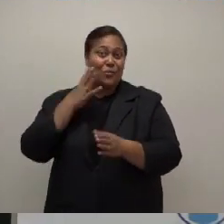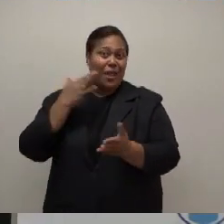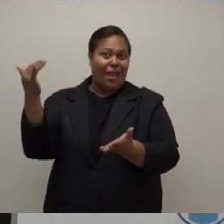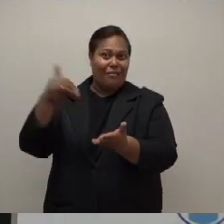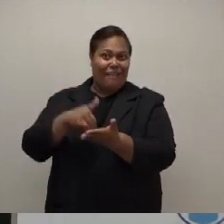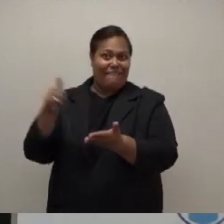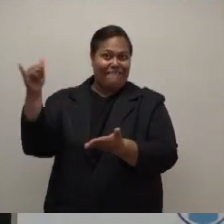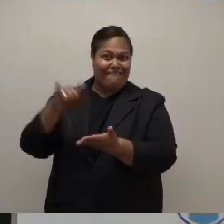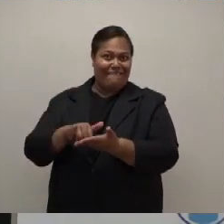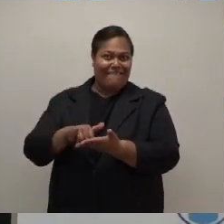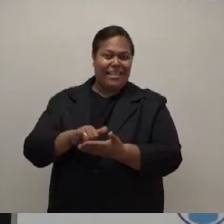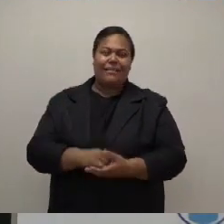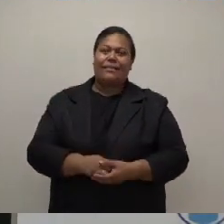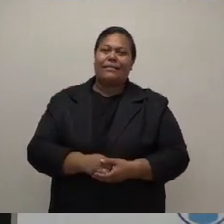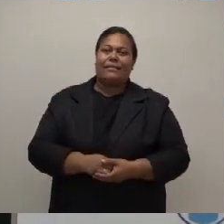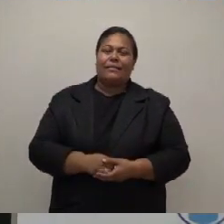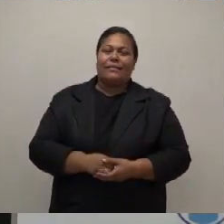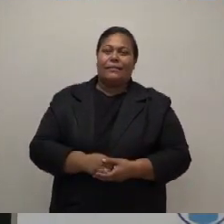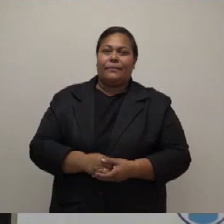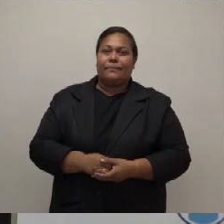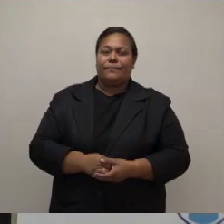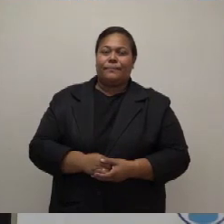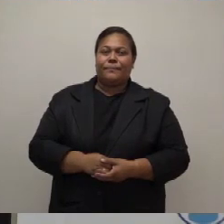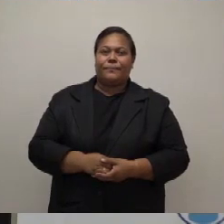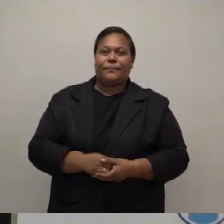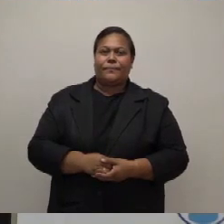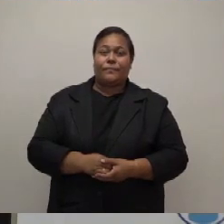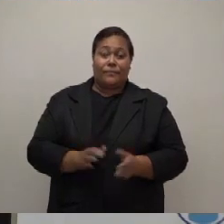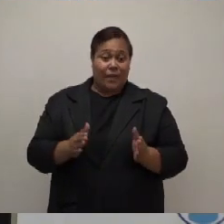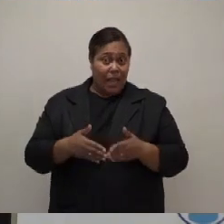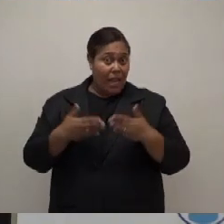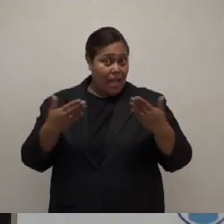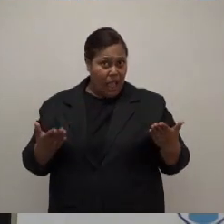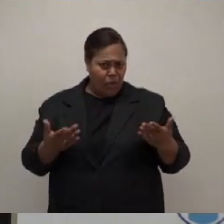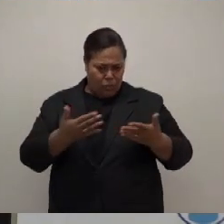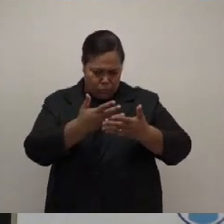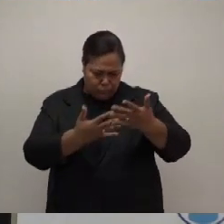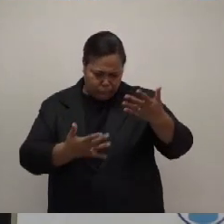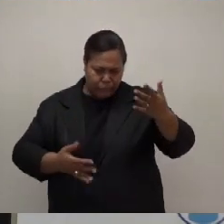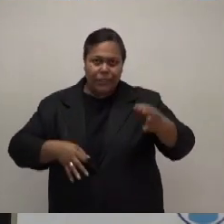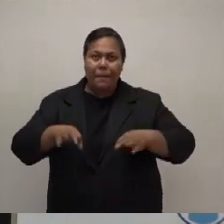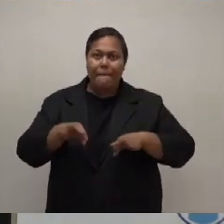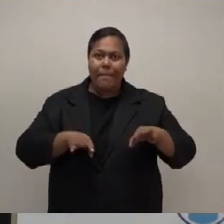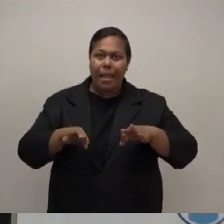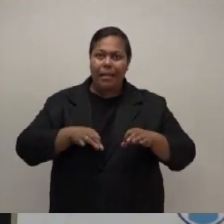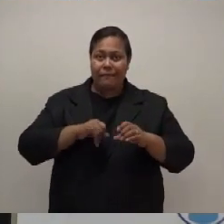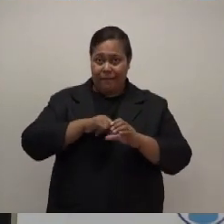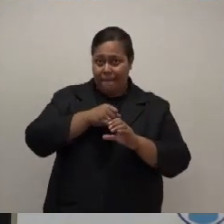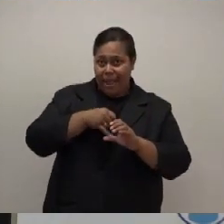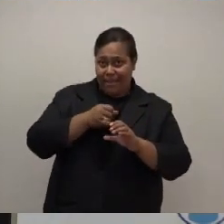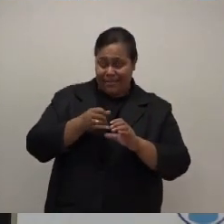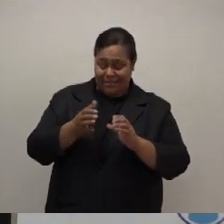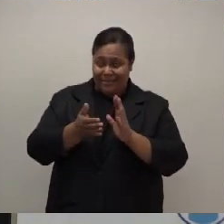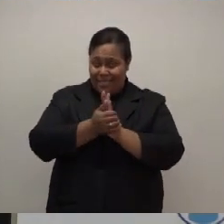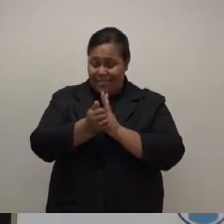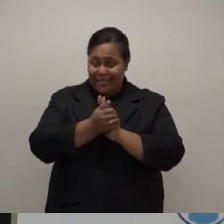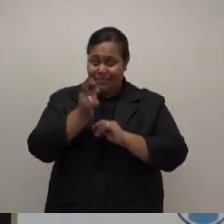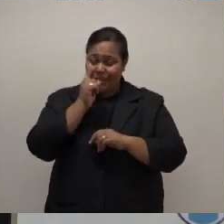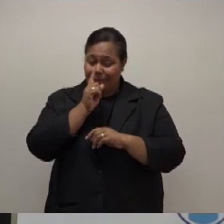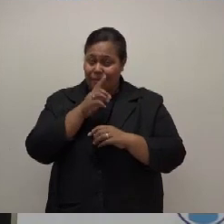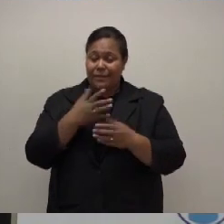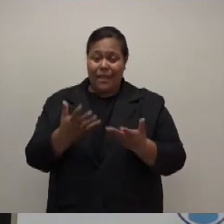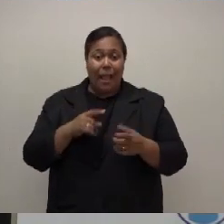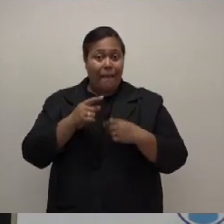But let me be clear, as of now, under the rigorous criteria established by our medical experts, which considers key